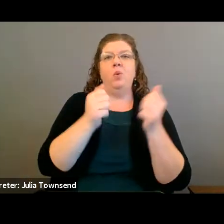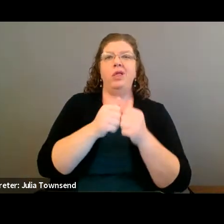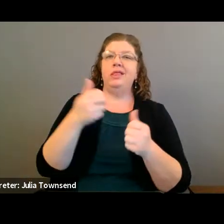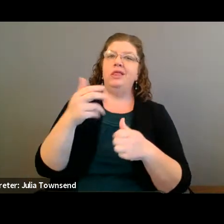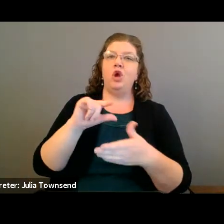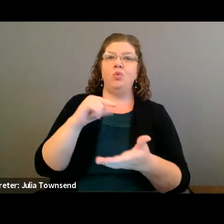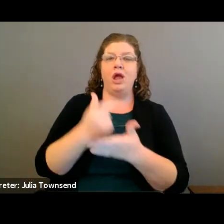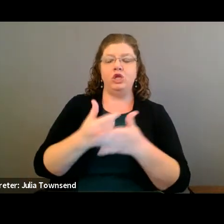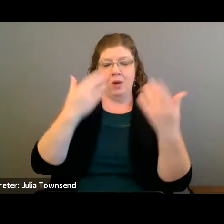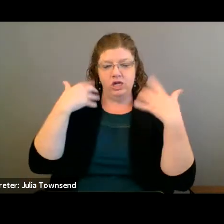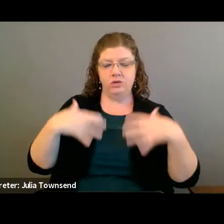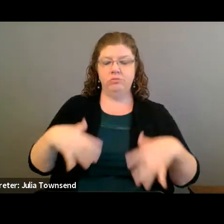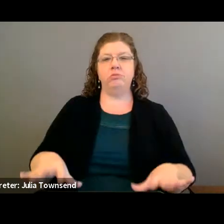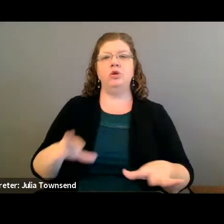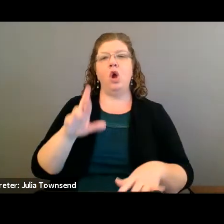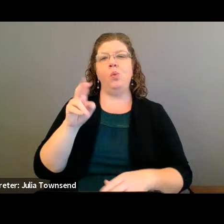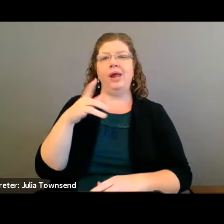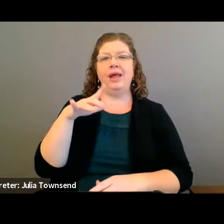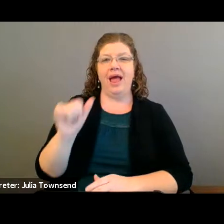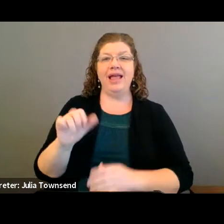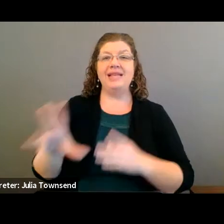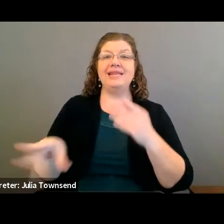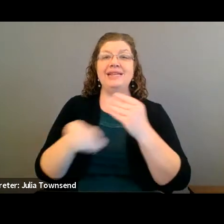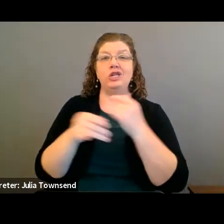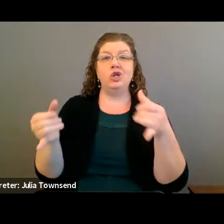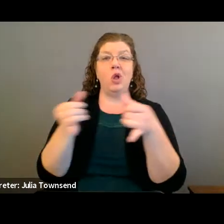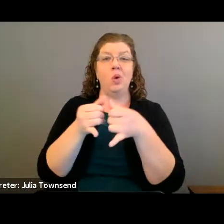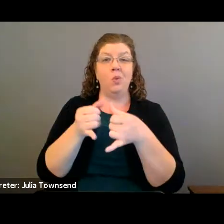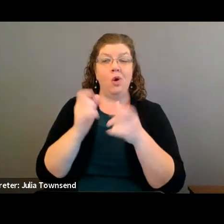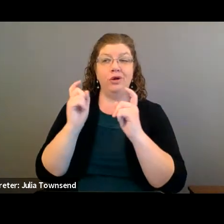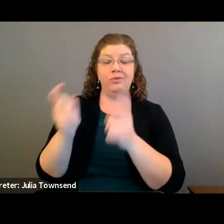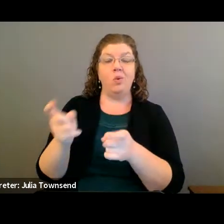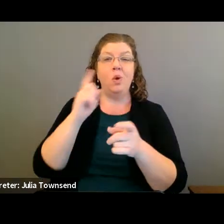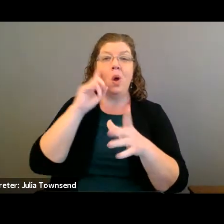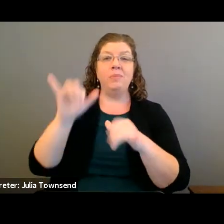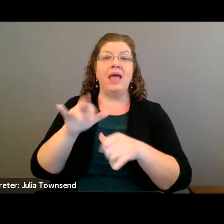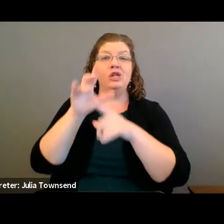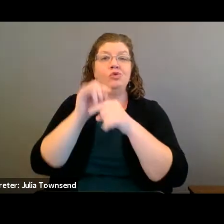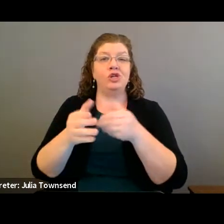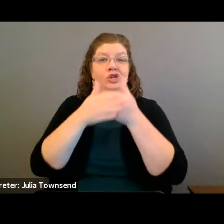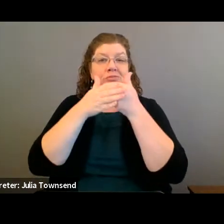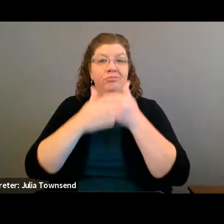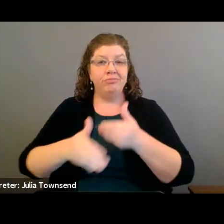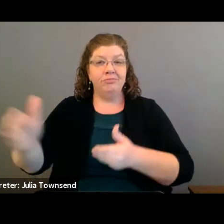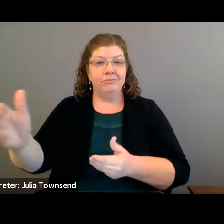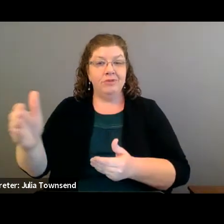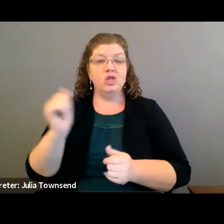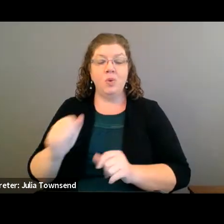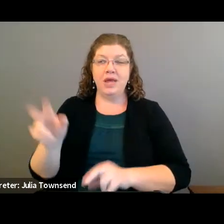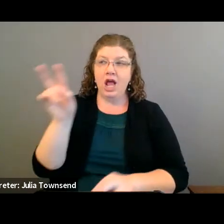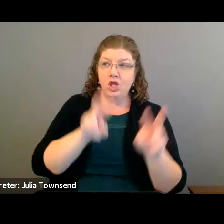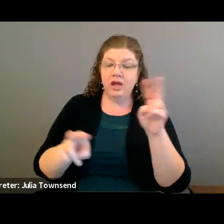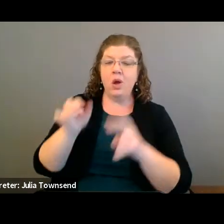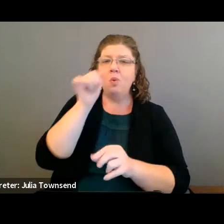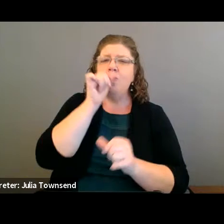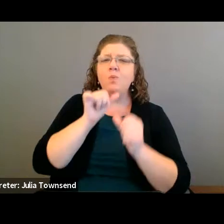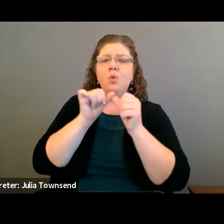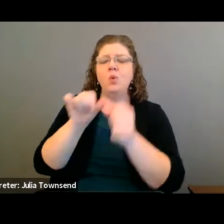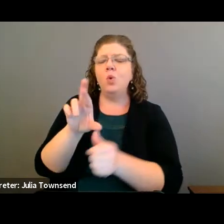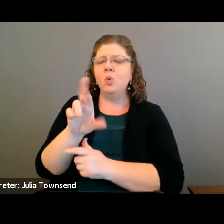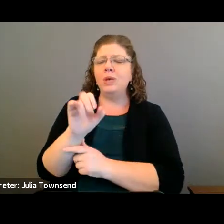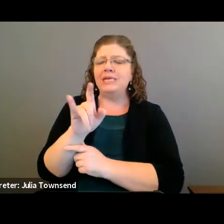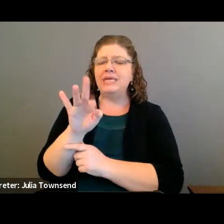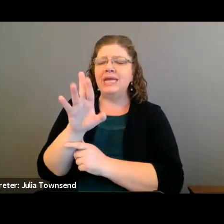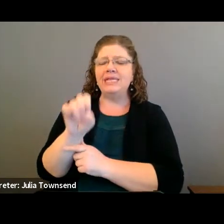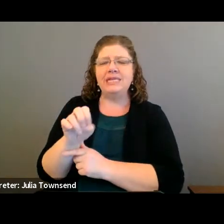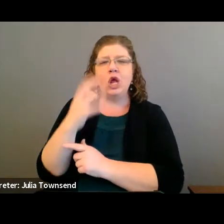regalia as an additional award. And we hope to make that a tradition so that we can really look at what resiliency looks like. And sometimes we may